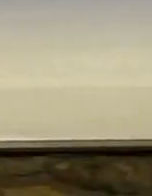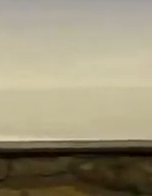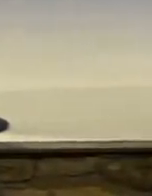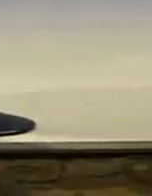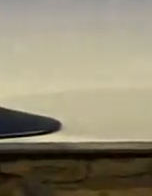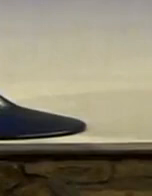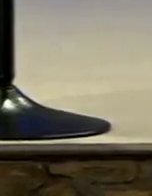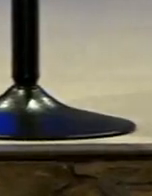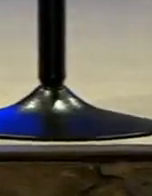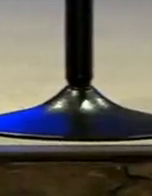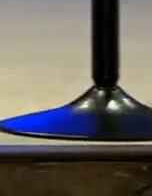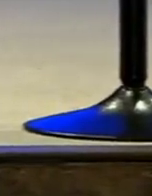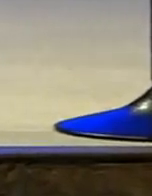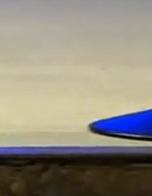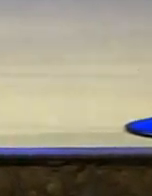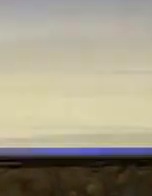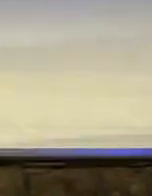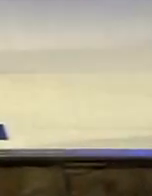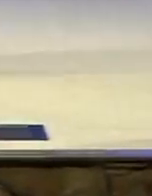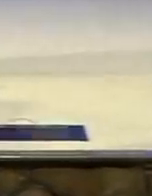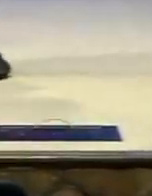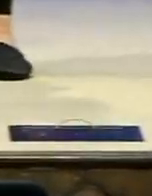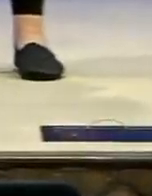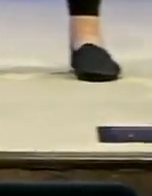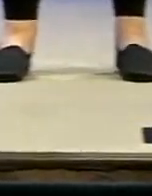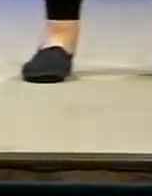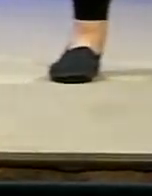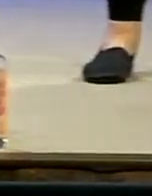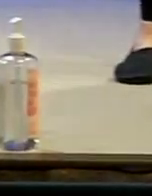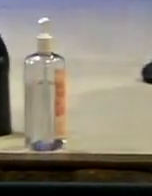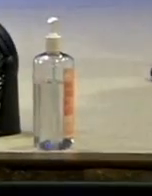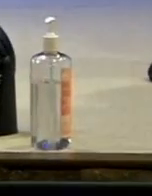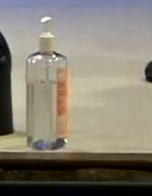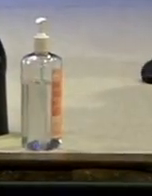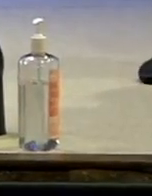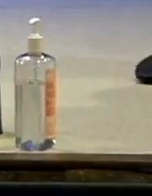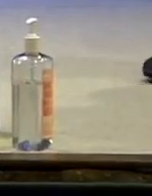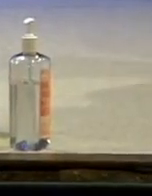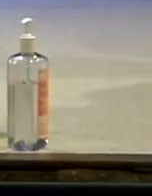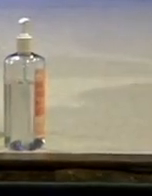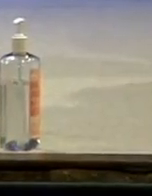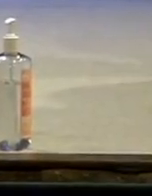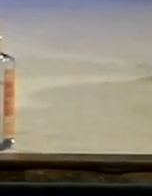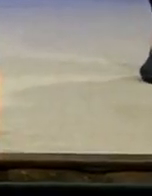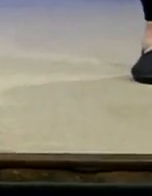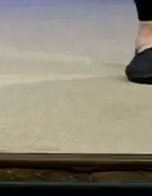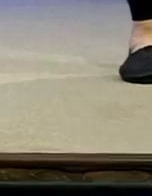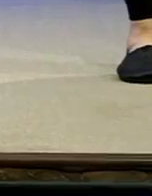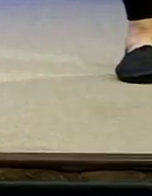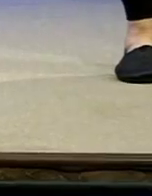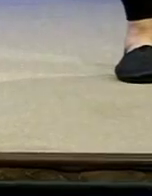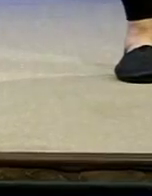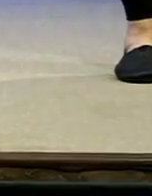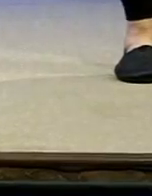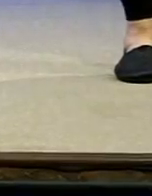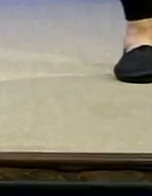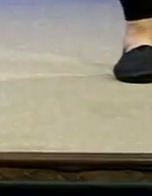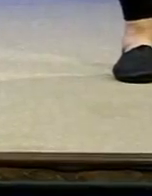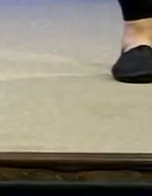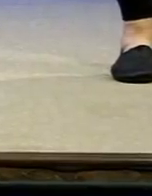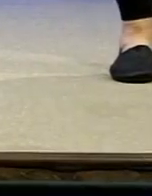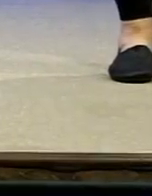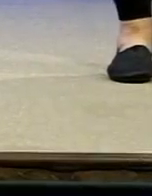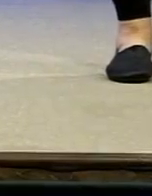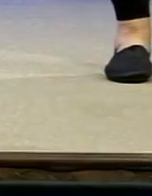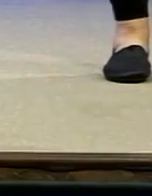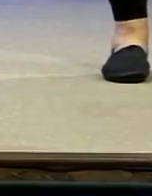if things aren't going quite like we like, or we're not feeling quite like we like, then that creates a